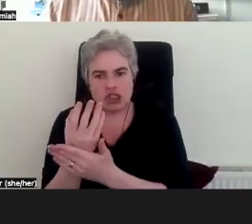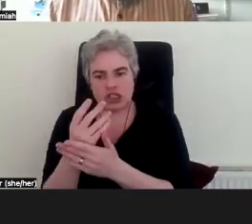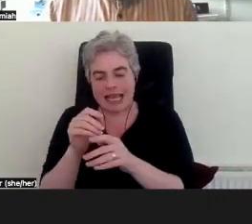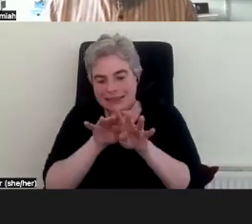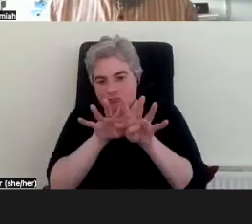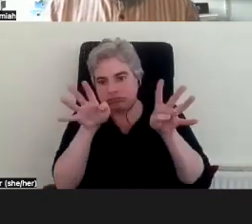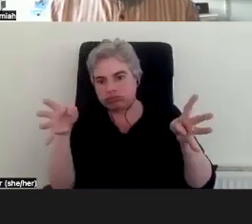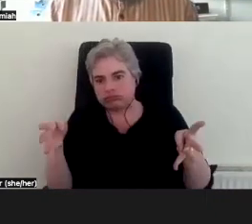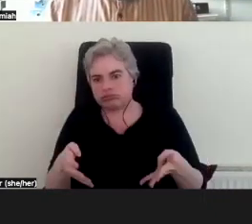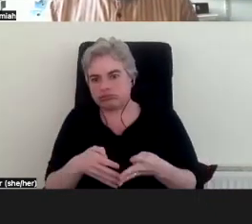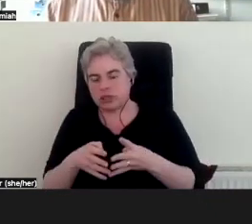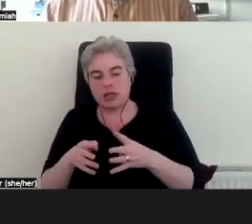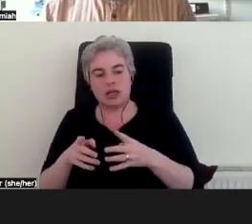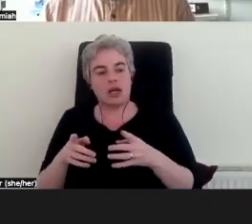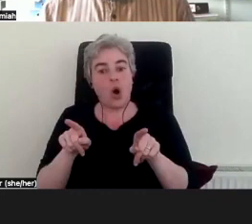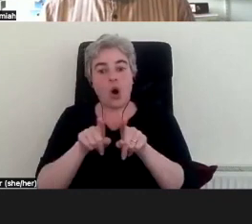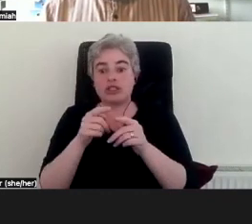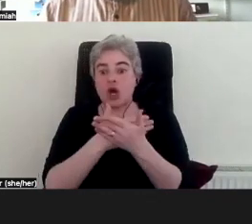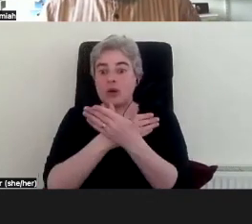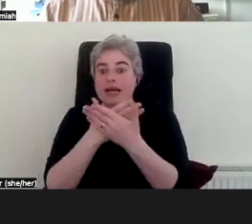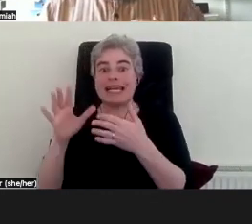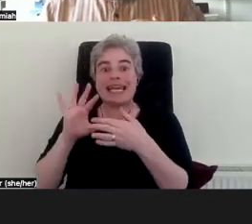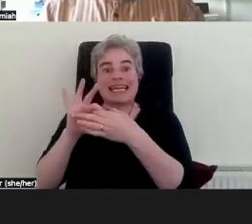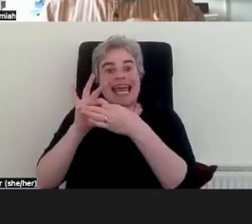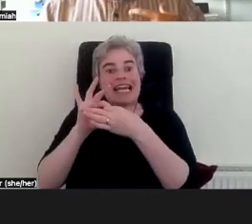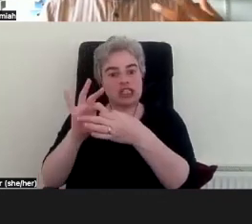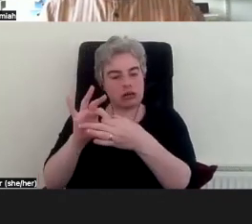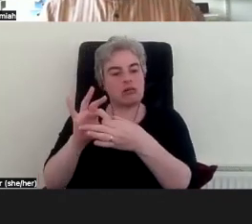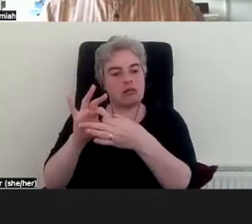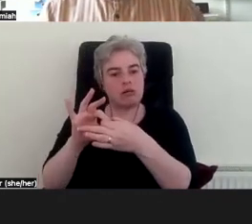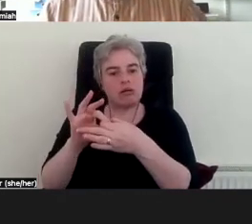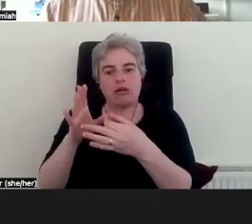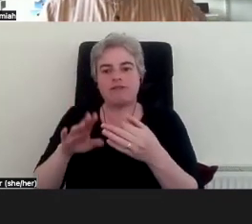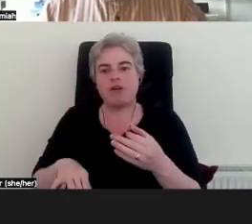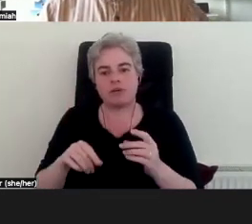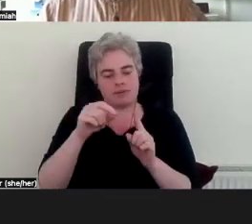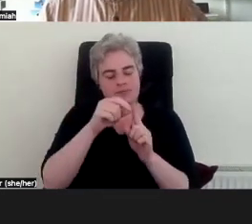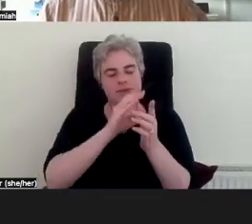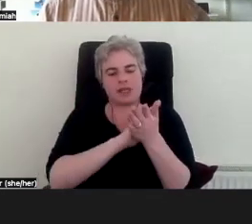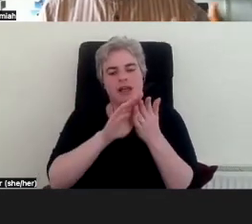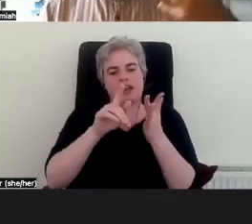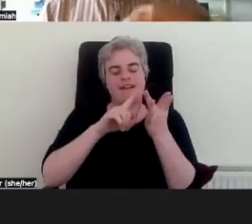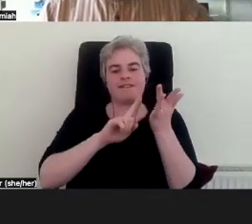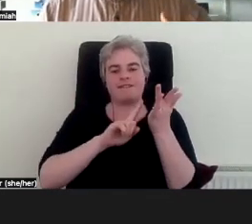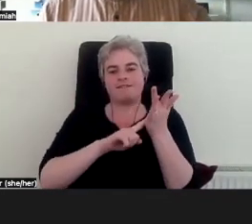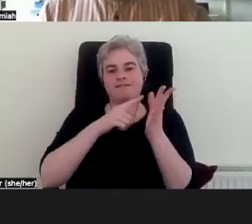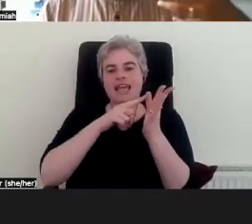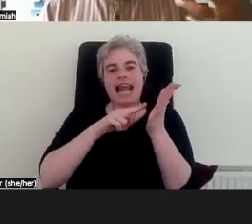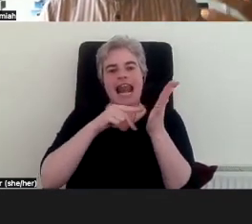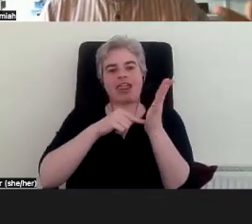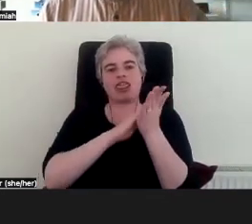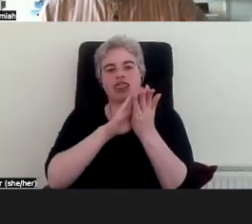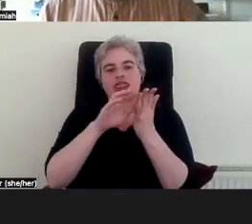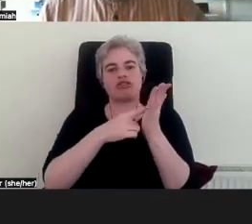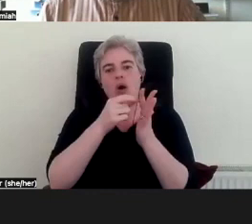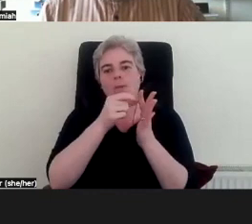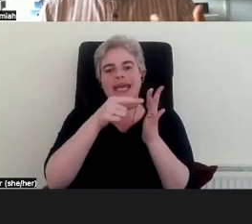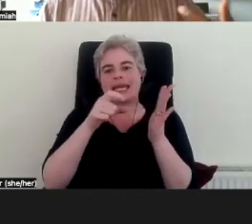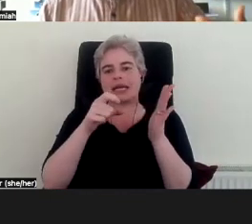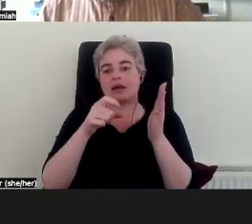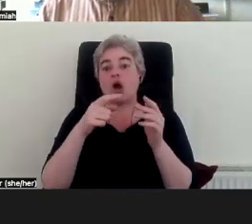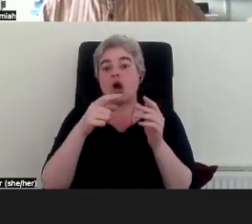there's a very clear connection between the kind of philanthropic missionary work within Church of England at that point in